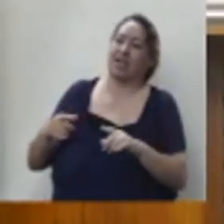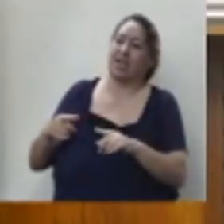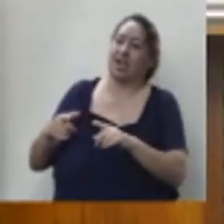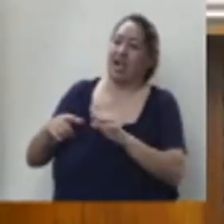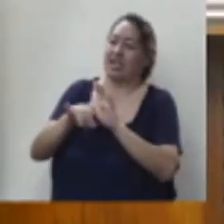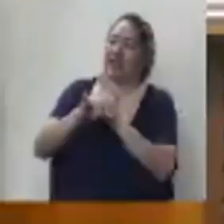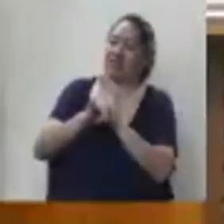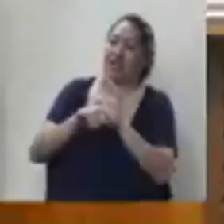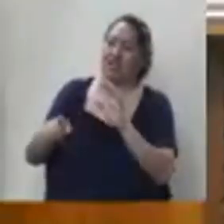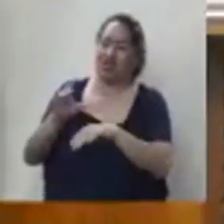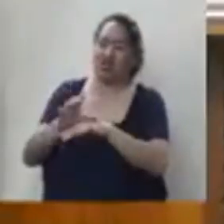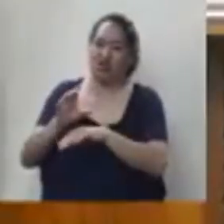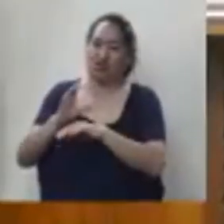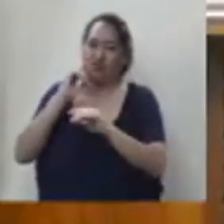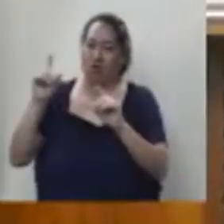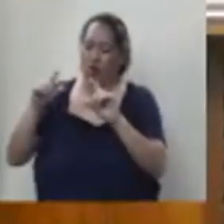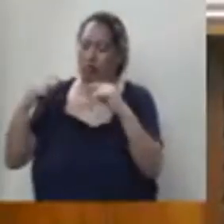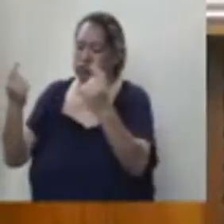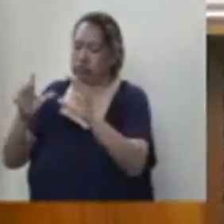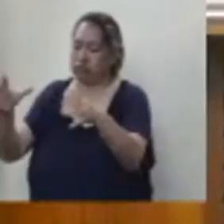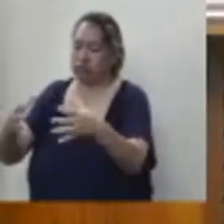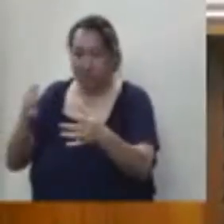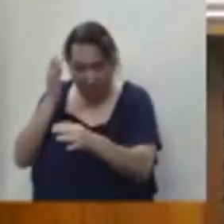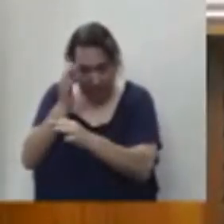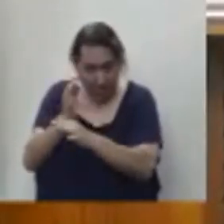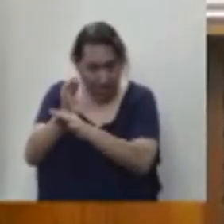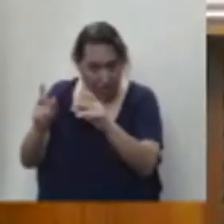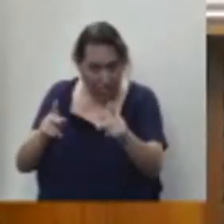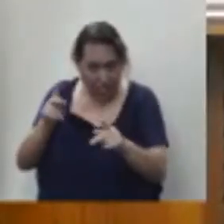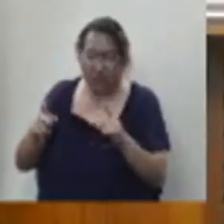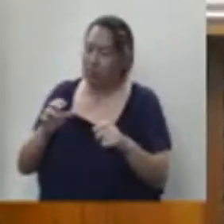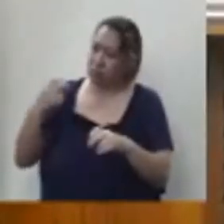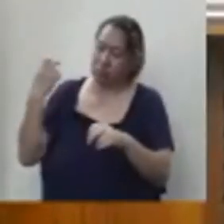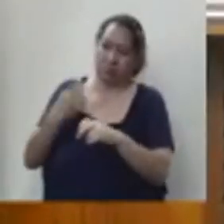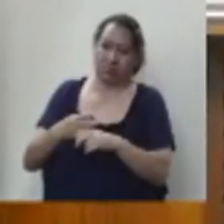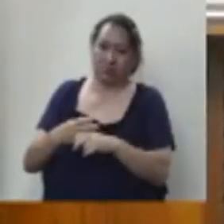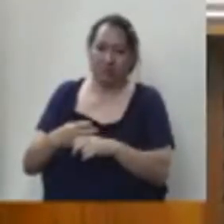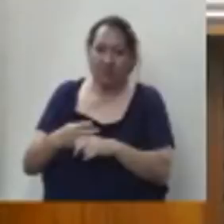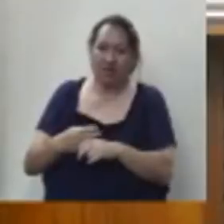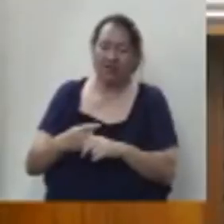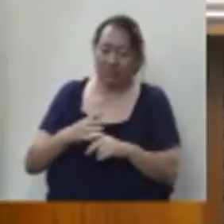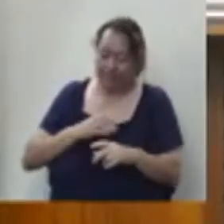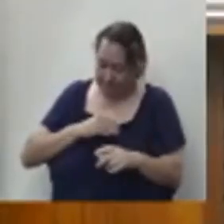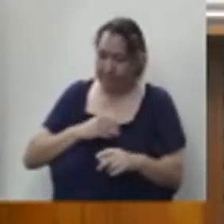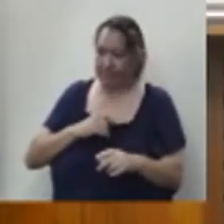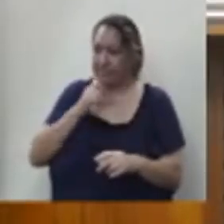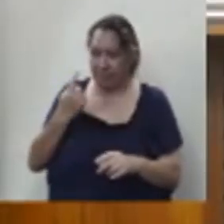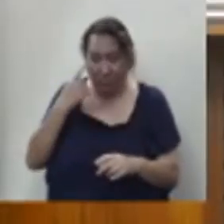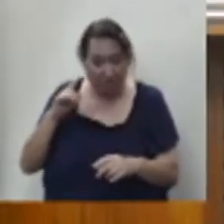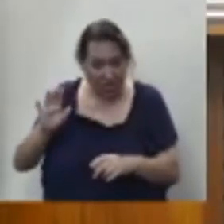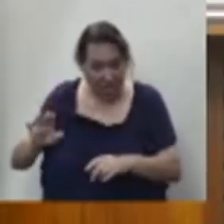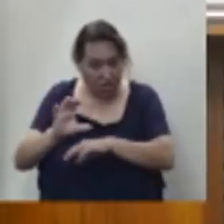among its faithful. This was a hard pill to swallow, not only for this church, but for all